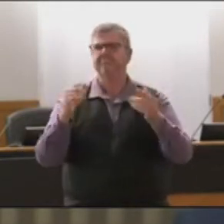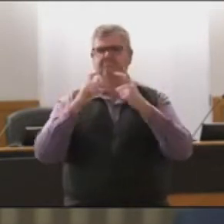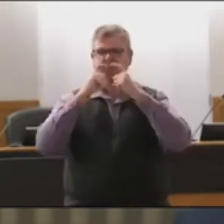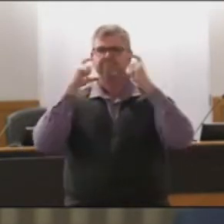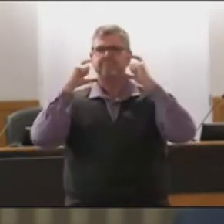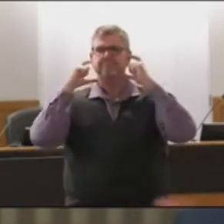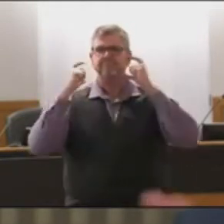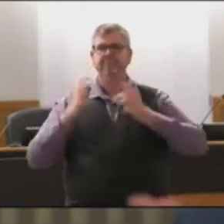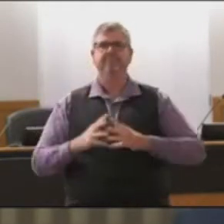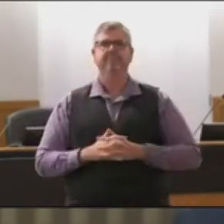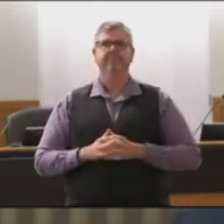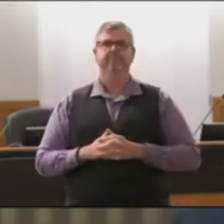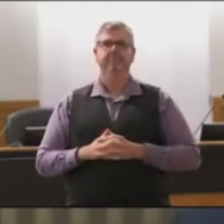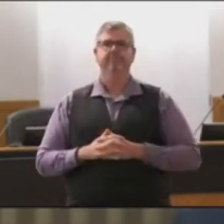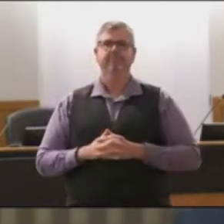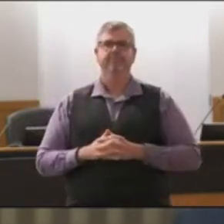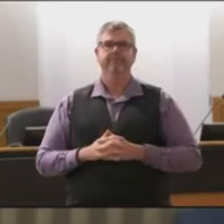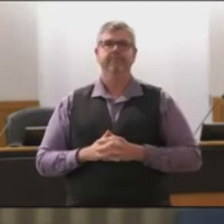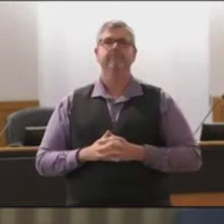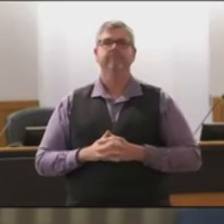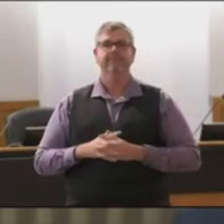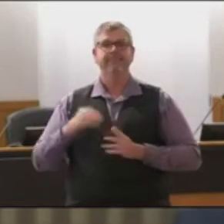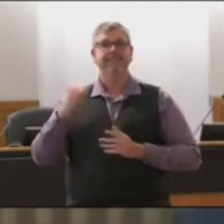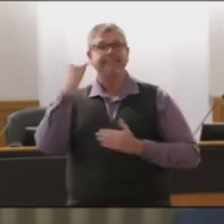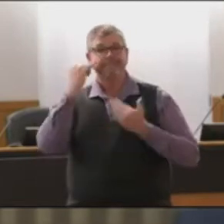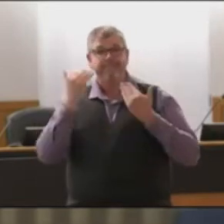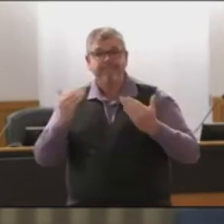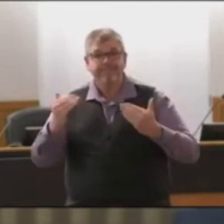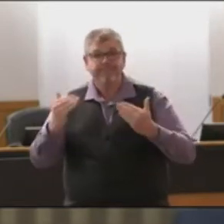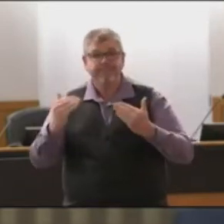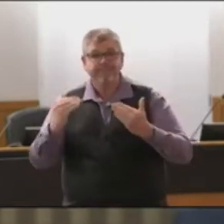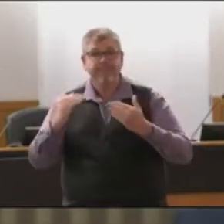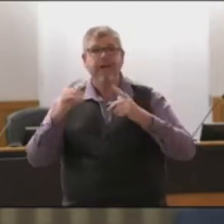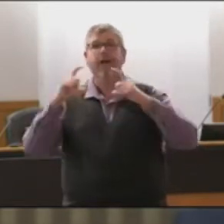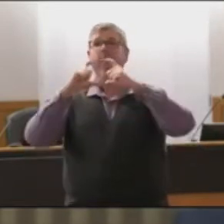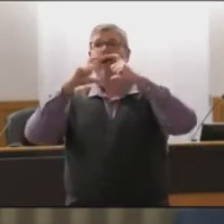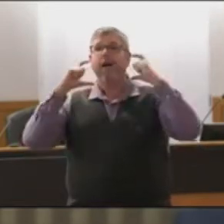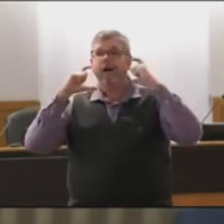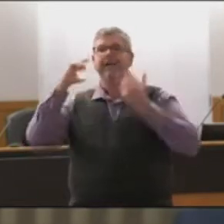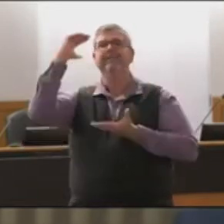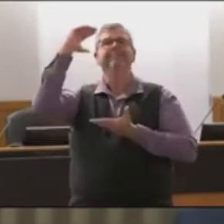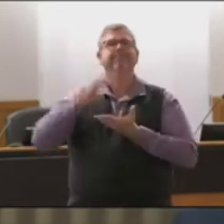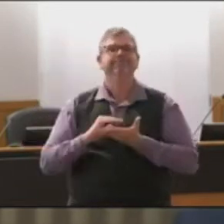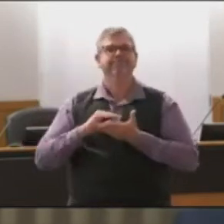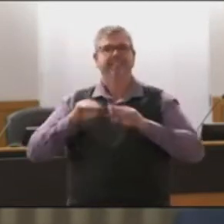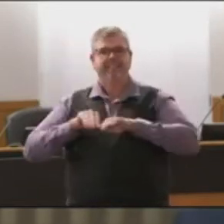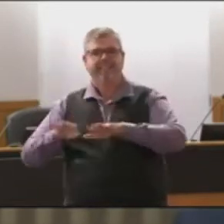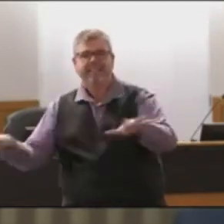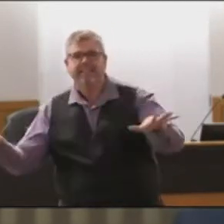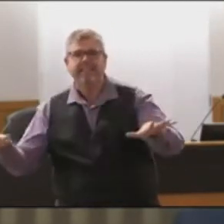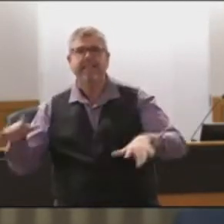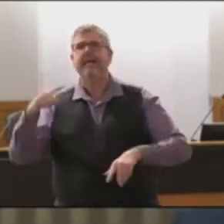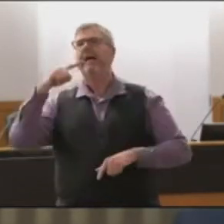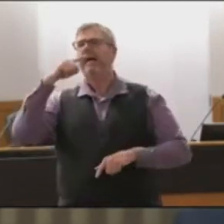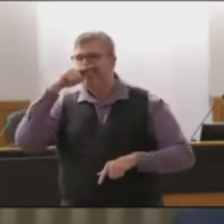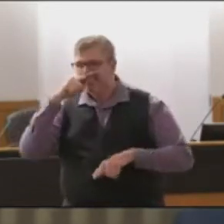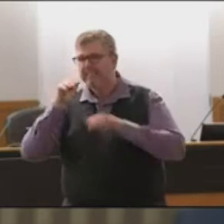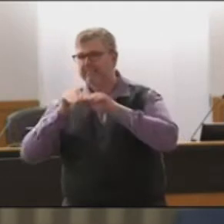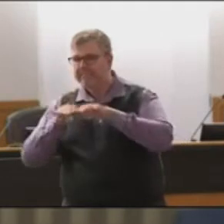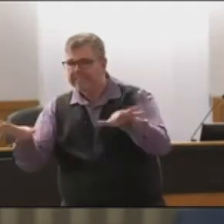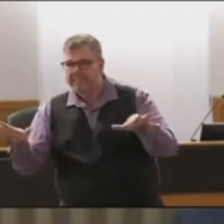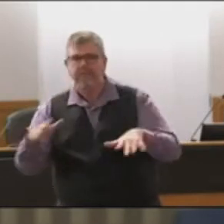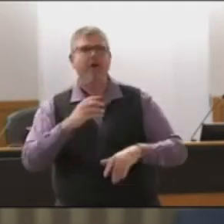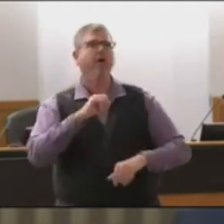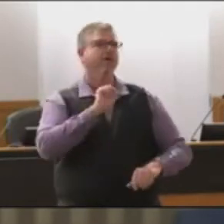your activities, when you go to the grocery store, when you are interacting with others. It also signals that we are in this together and that we are here